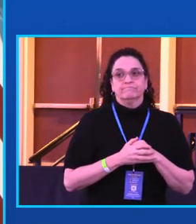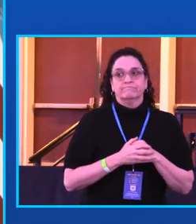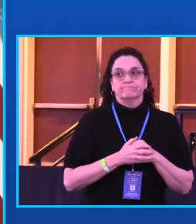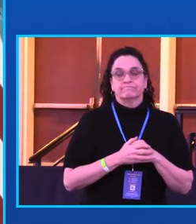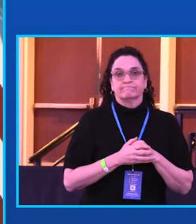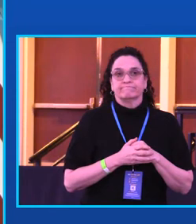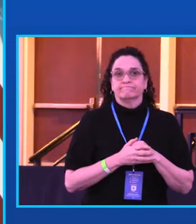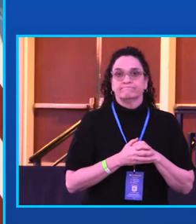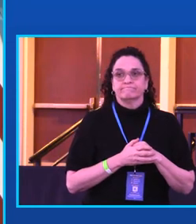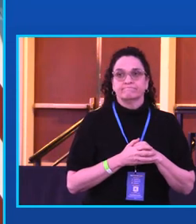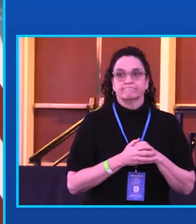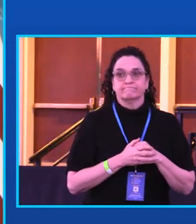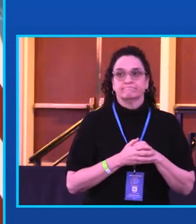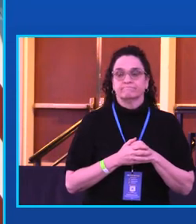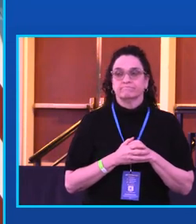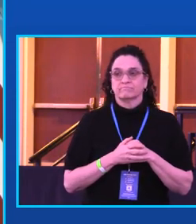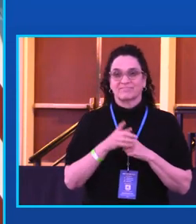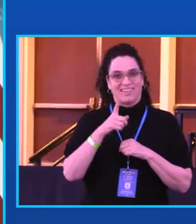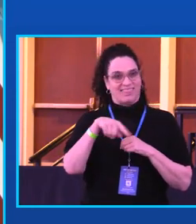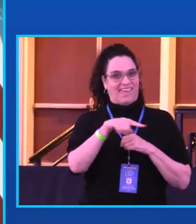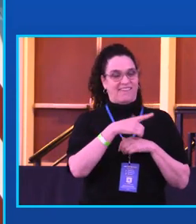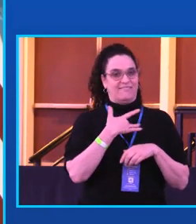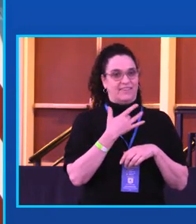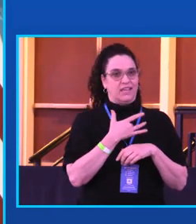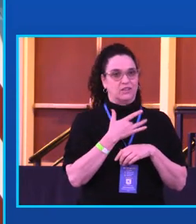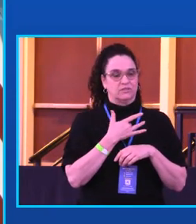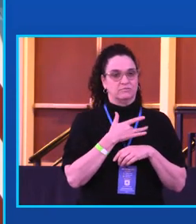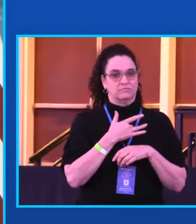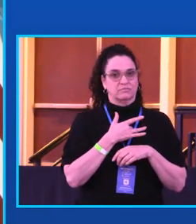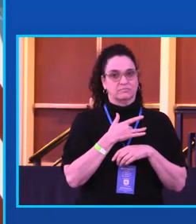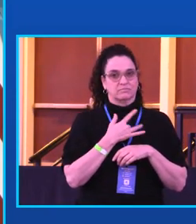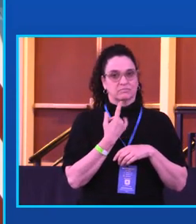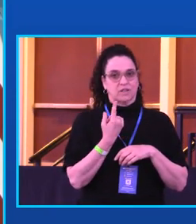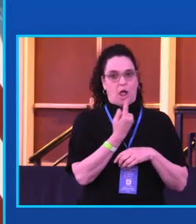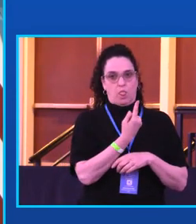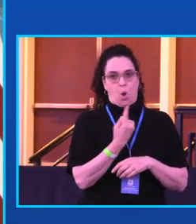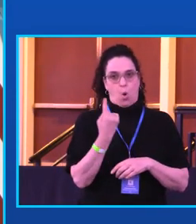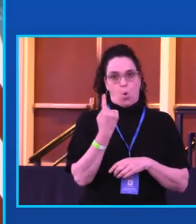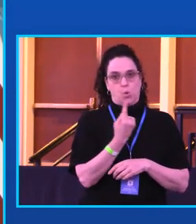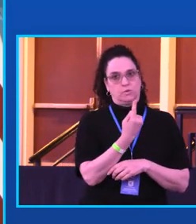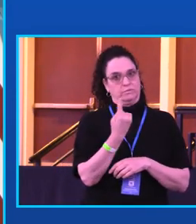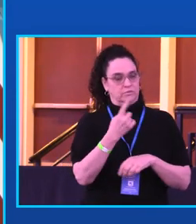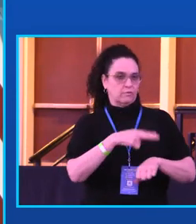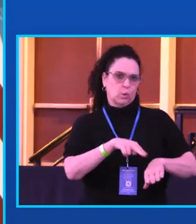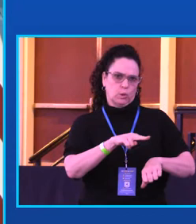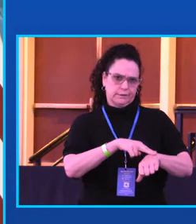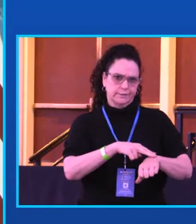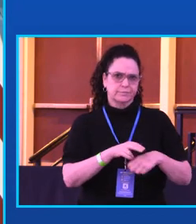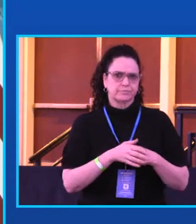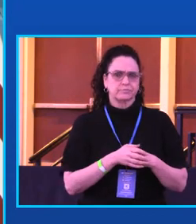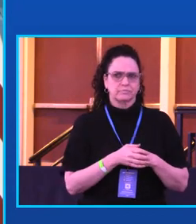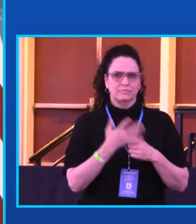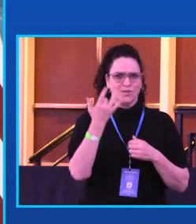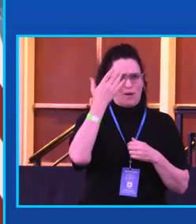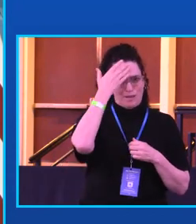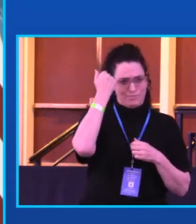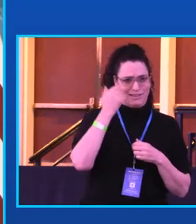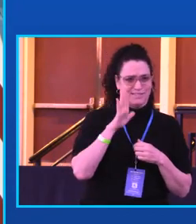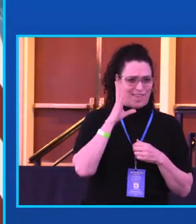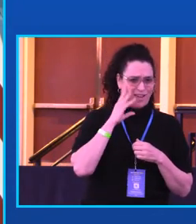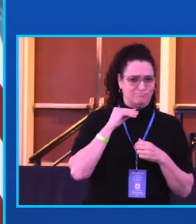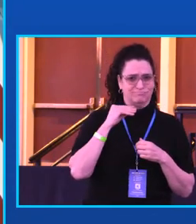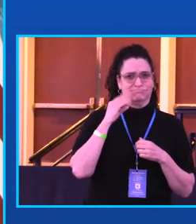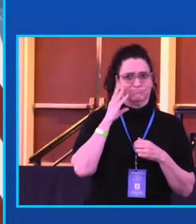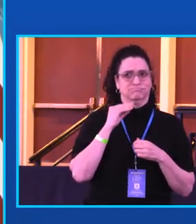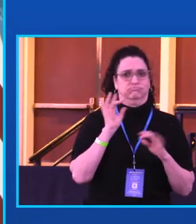you know, they feel very alone, of course, because of the experience they've been